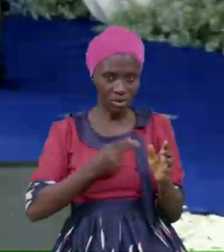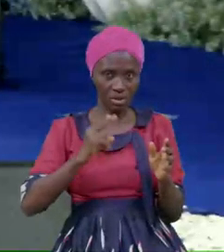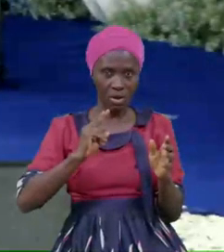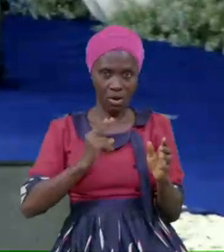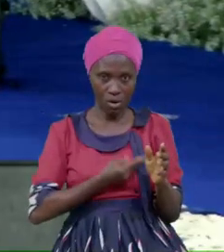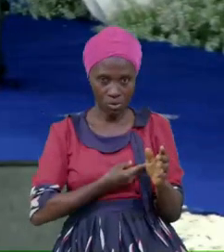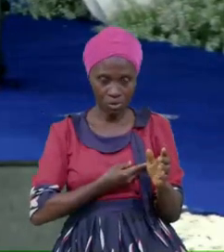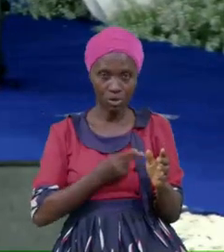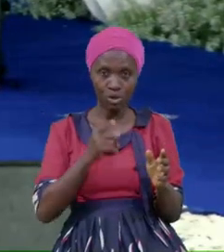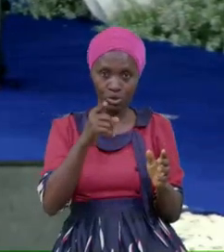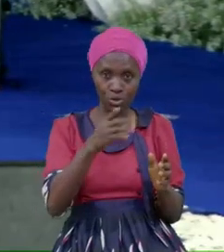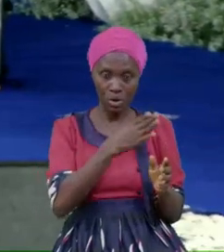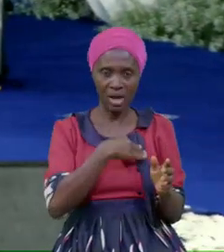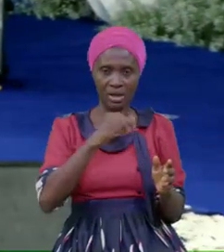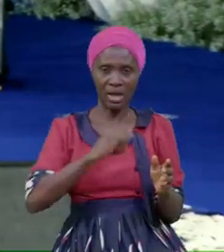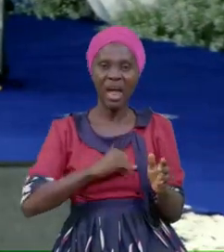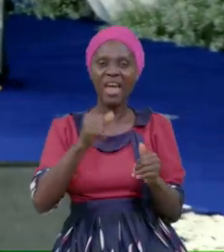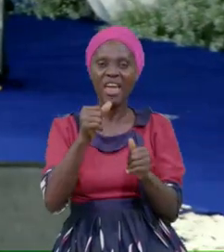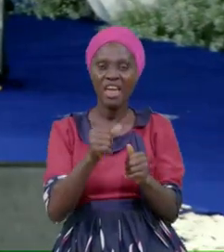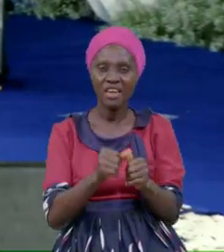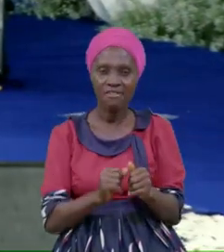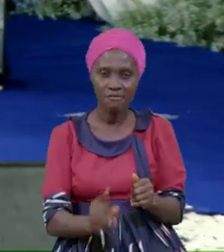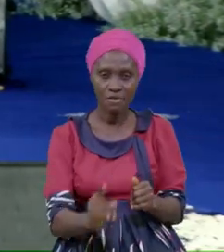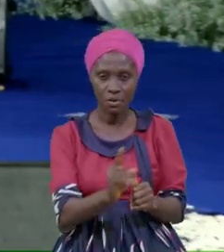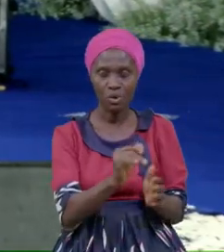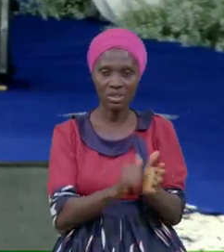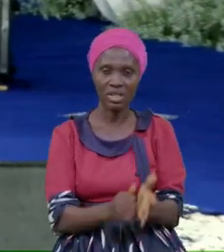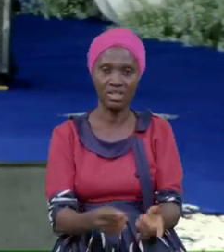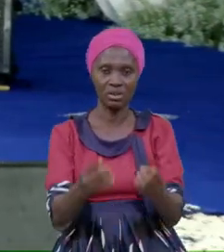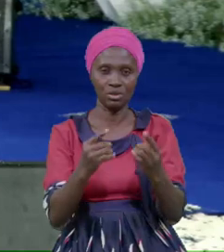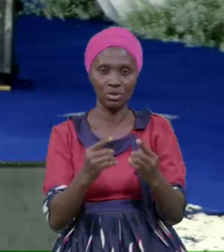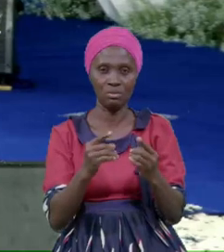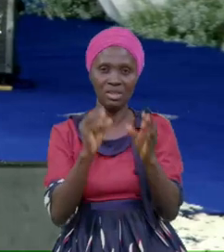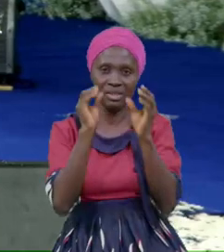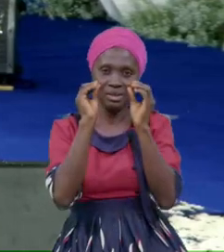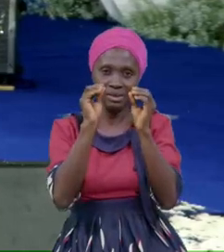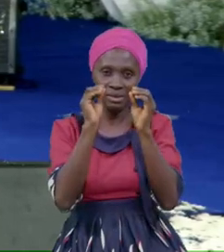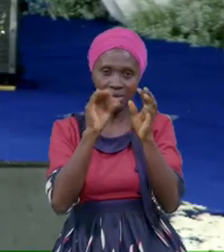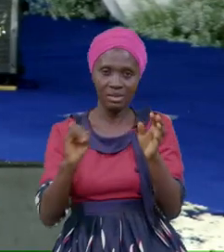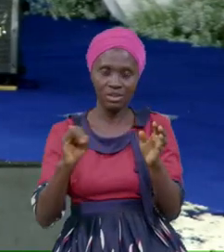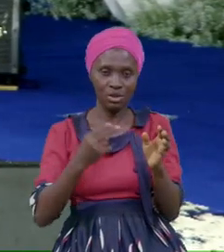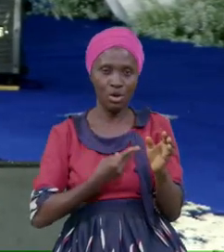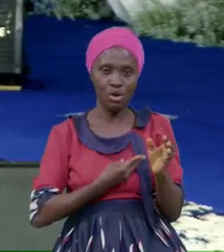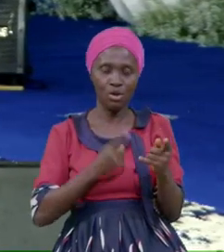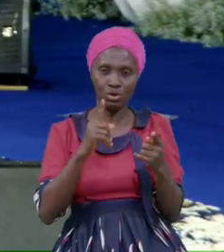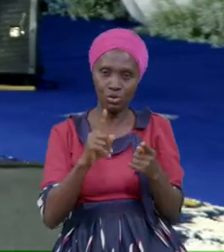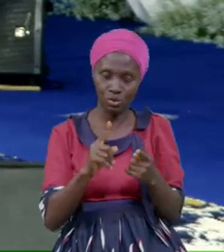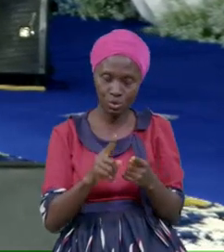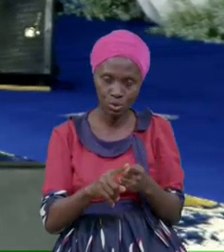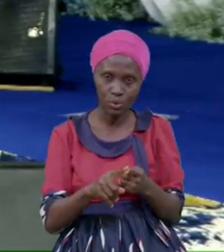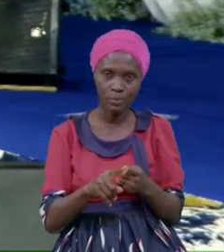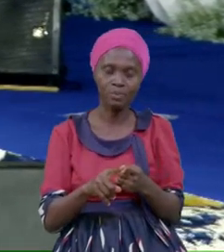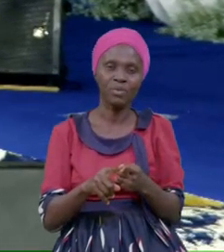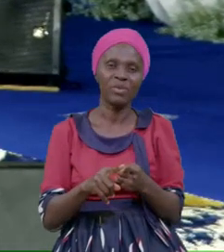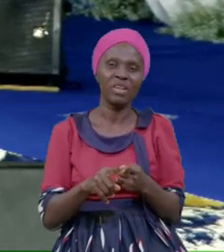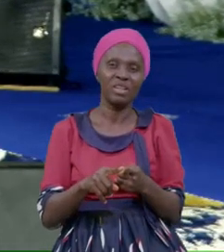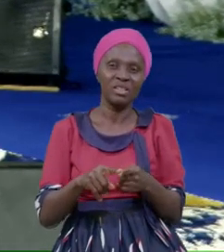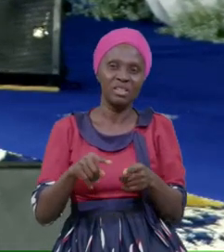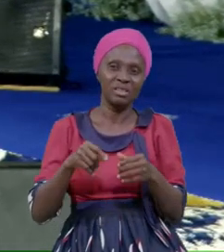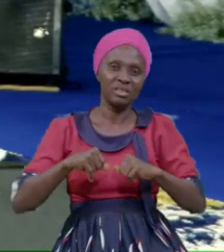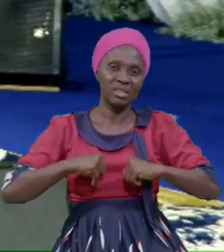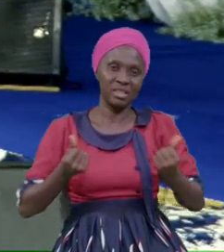everyone that comes, teaching us that denying ungodliness and worldly